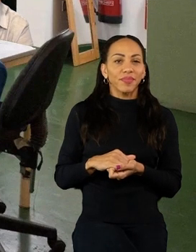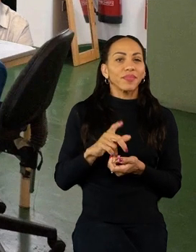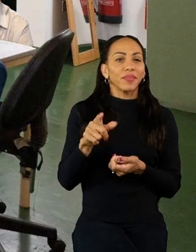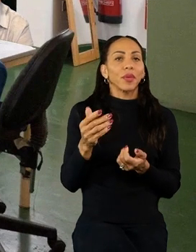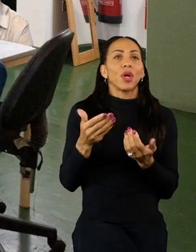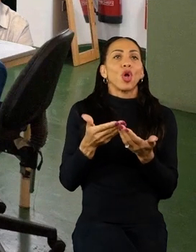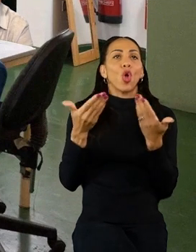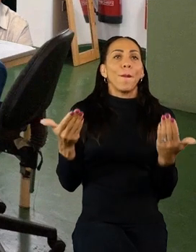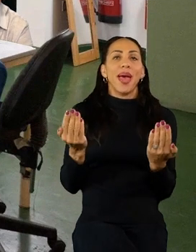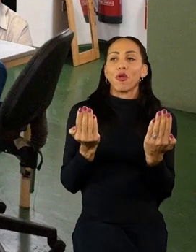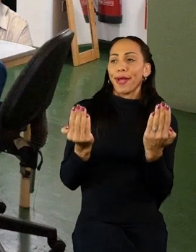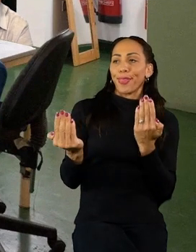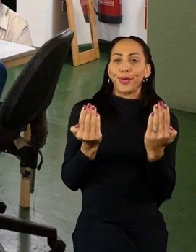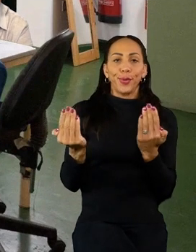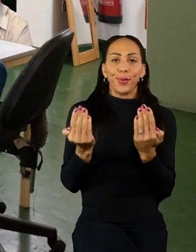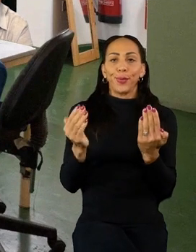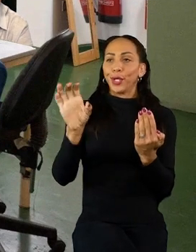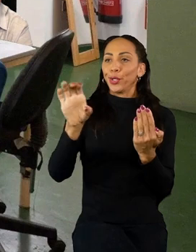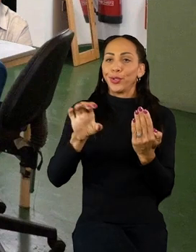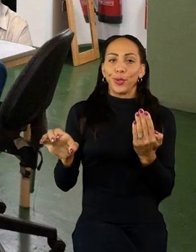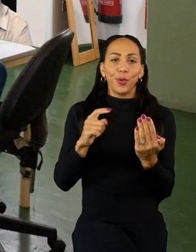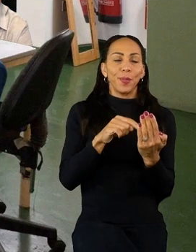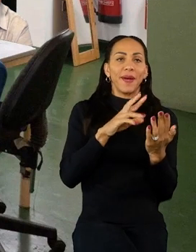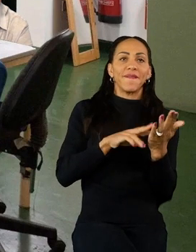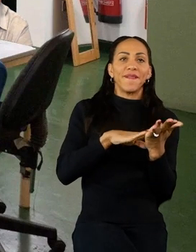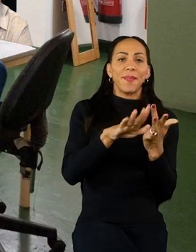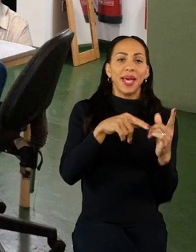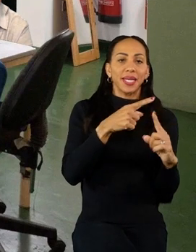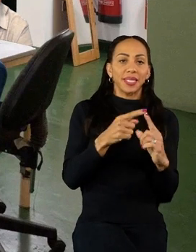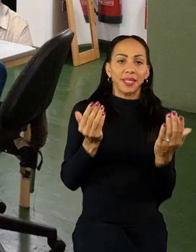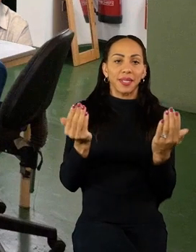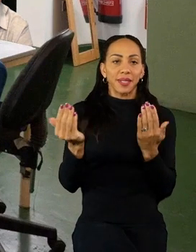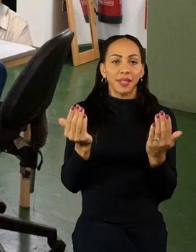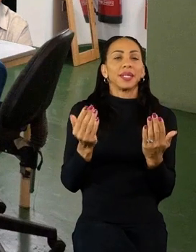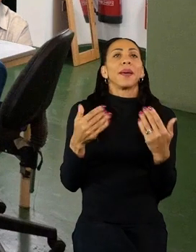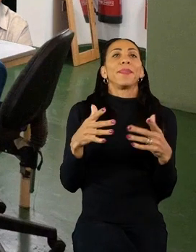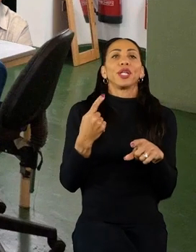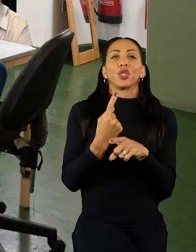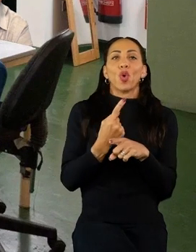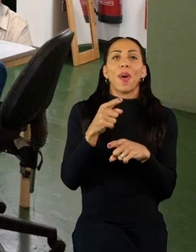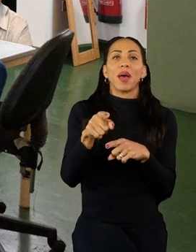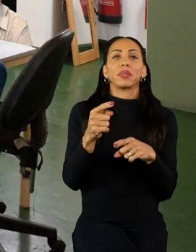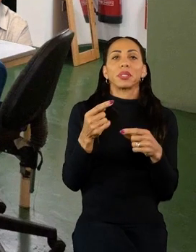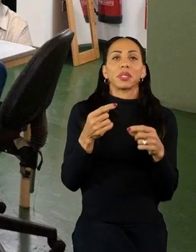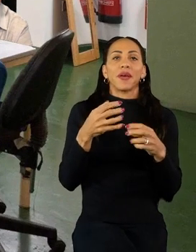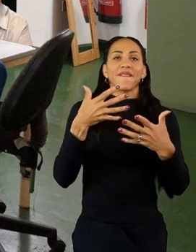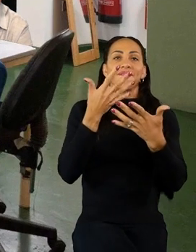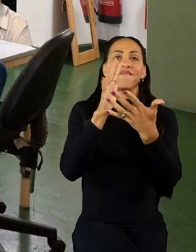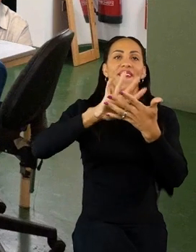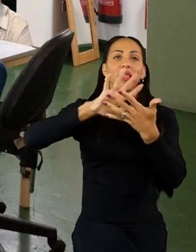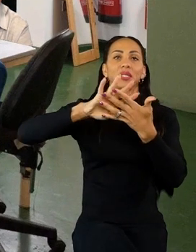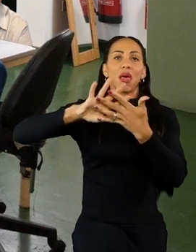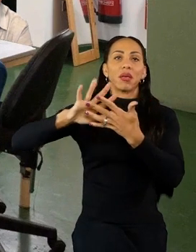And then just talking about some, again, filters with smoke that we can play around with, pulling people